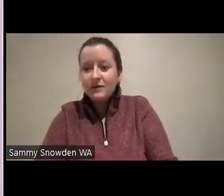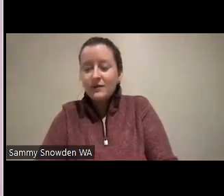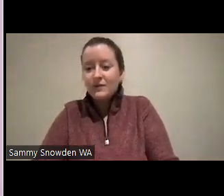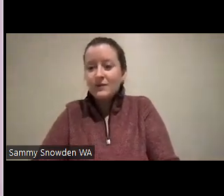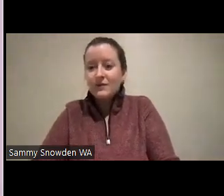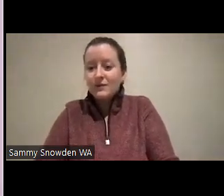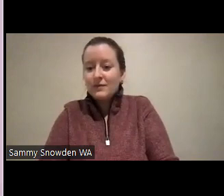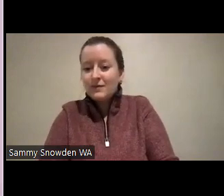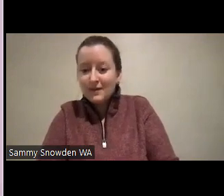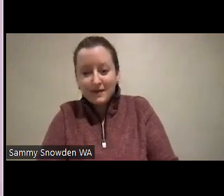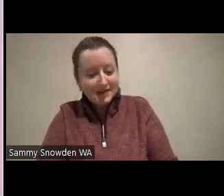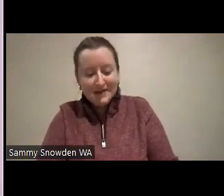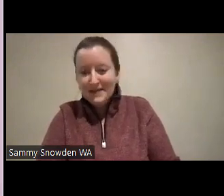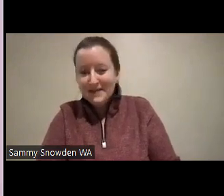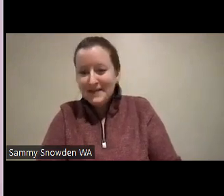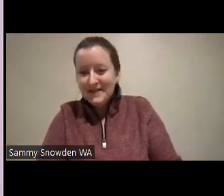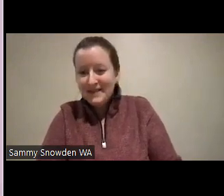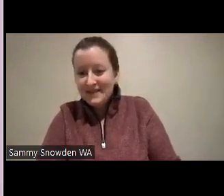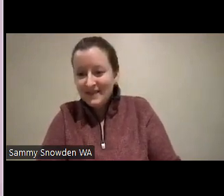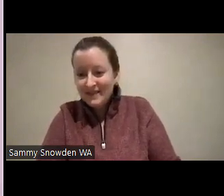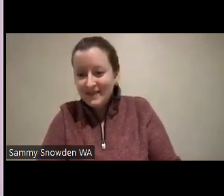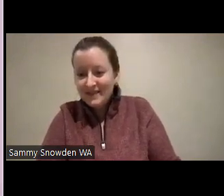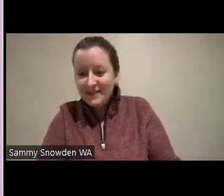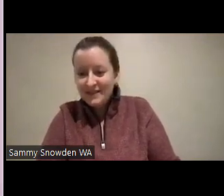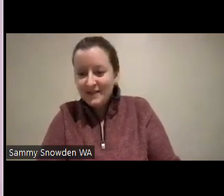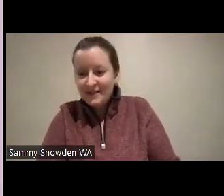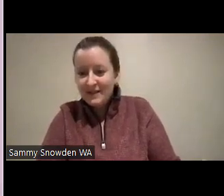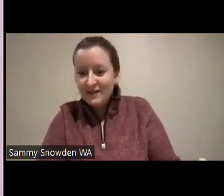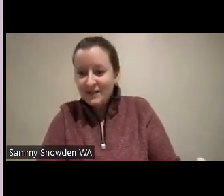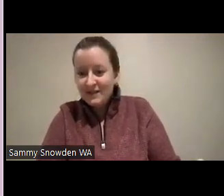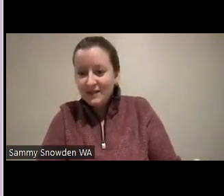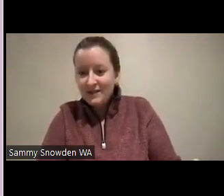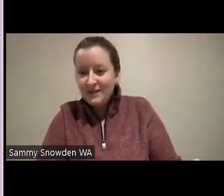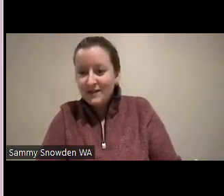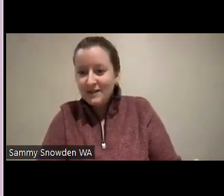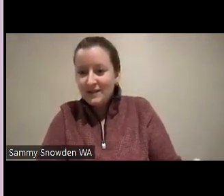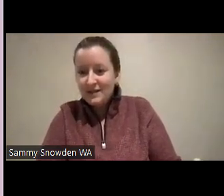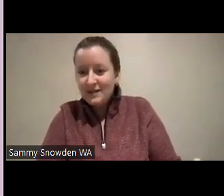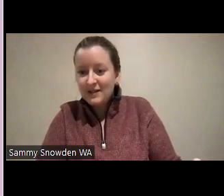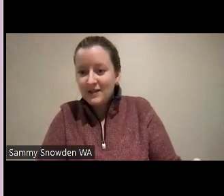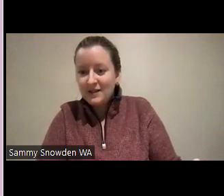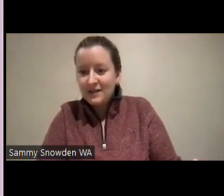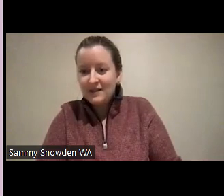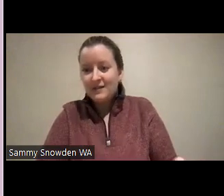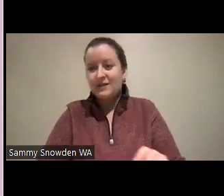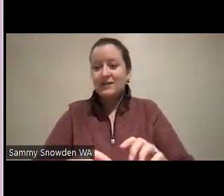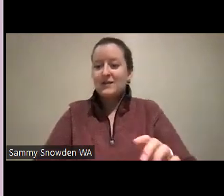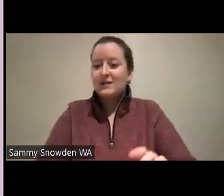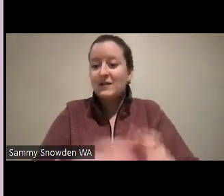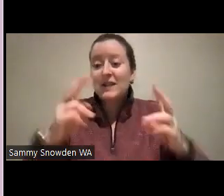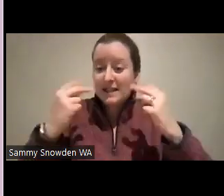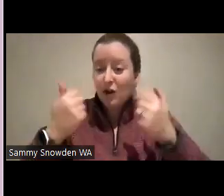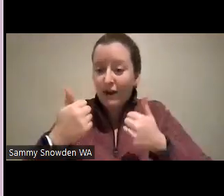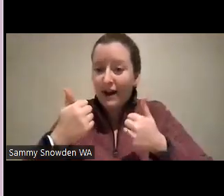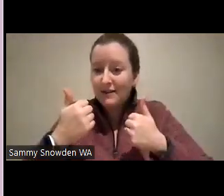are experiencing some sort of sleep issue. And unfortunately, today's 24-hour society isn't very